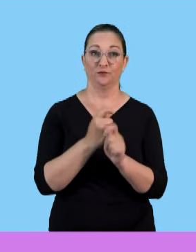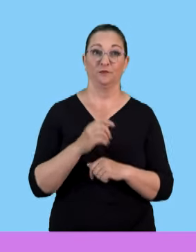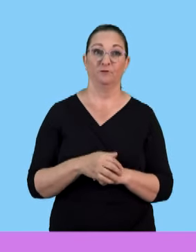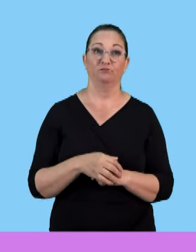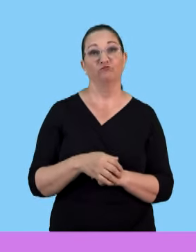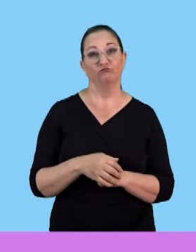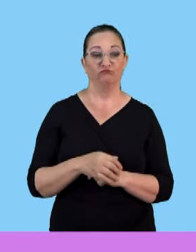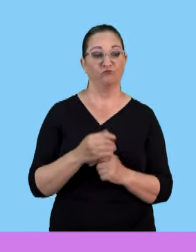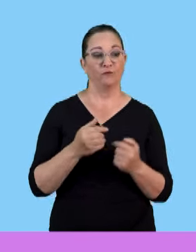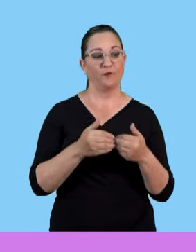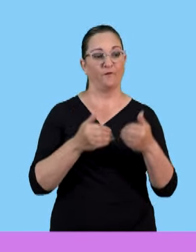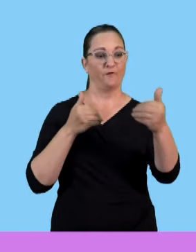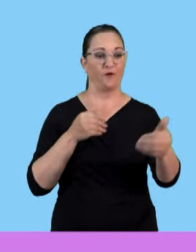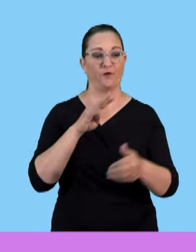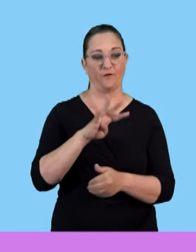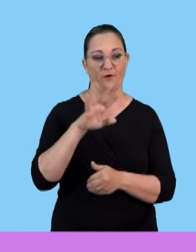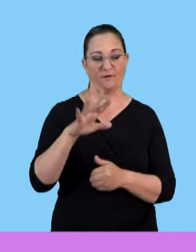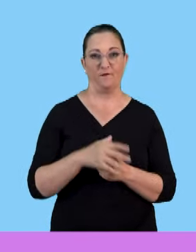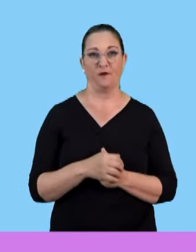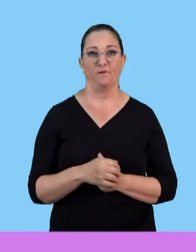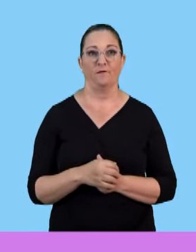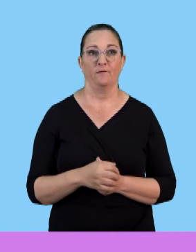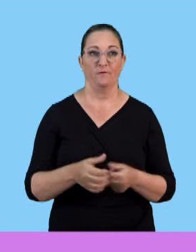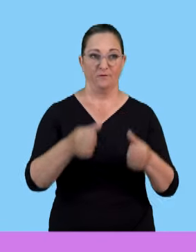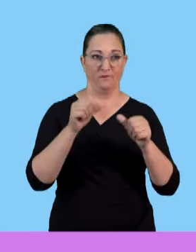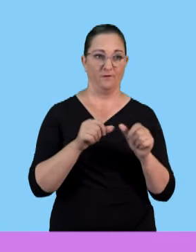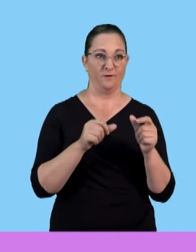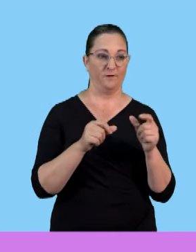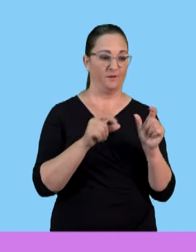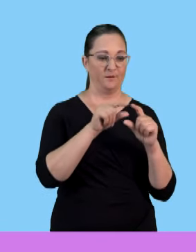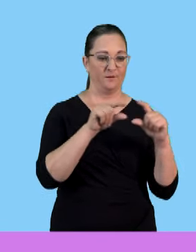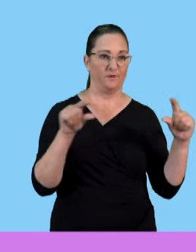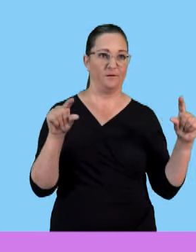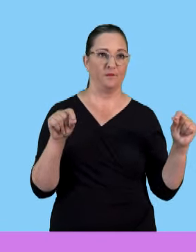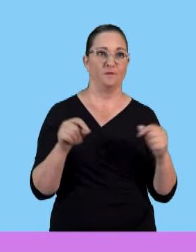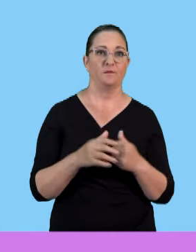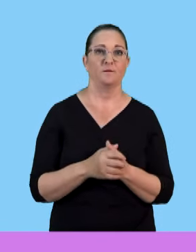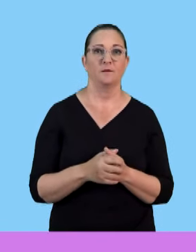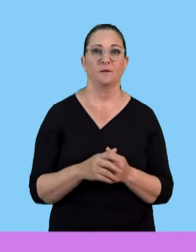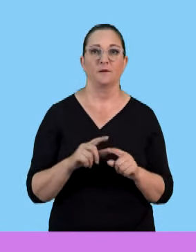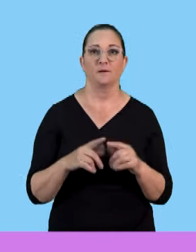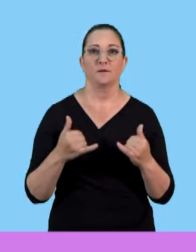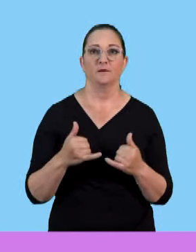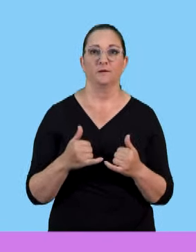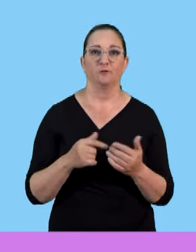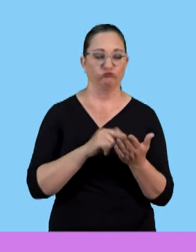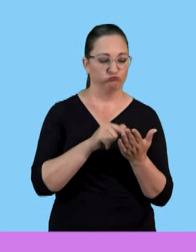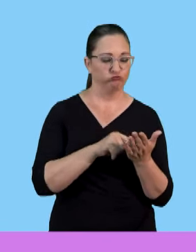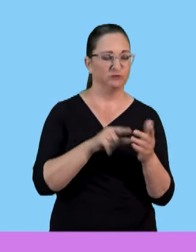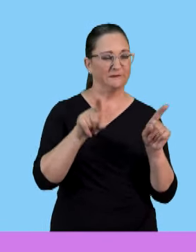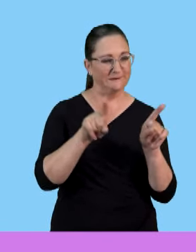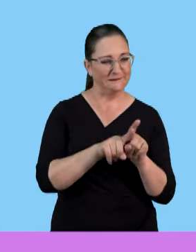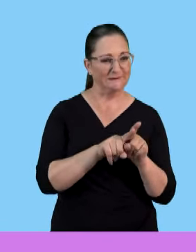1,300 for traveling 45 kilometers. Then number B, calculate the cost of traveling